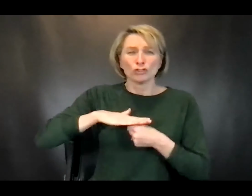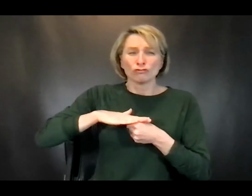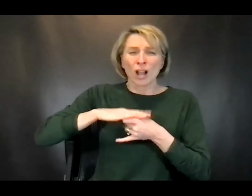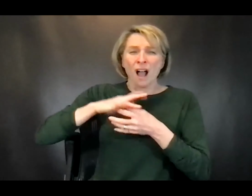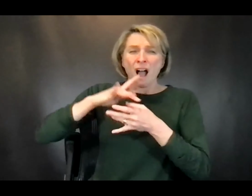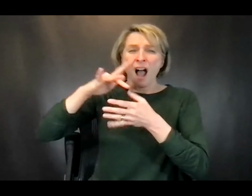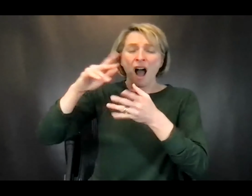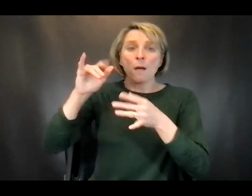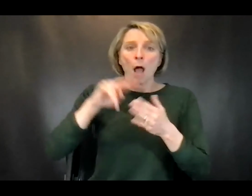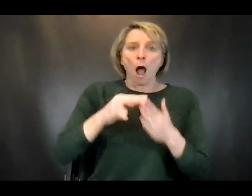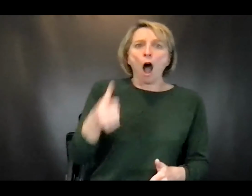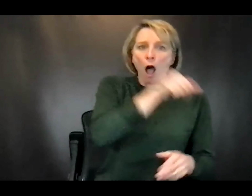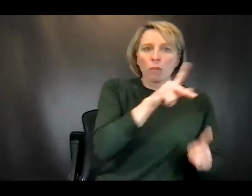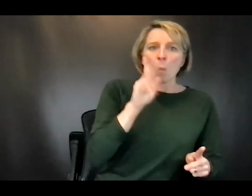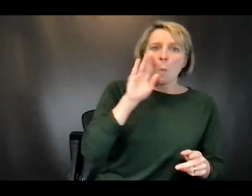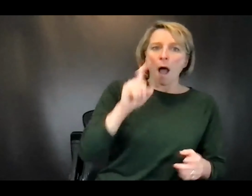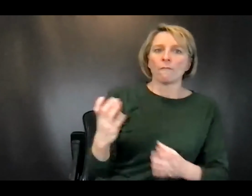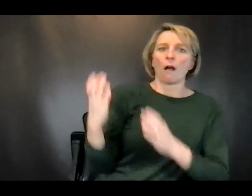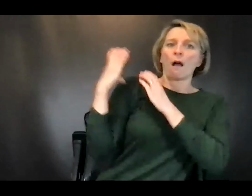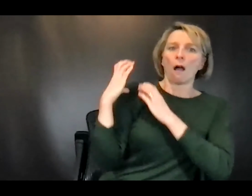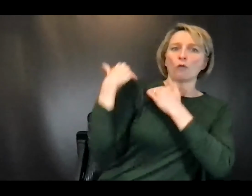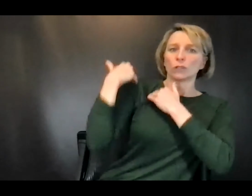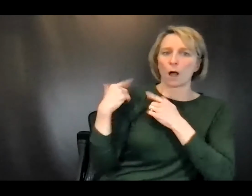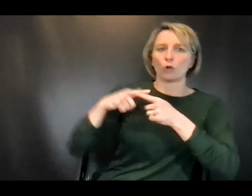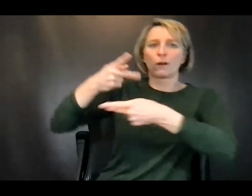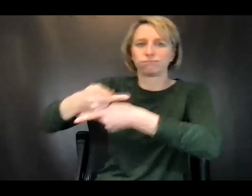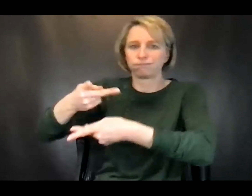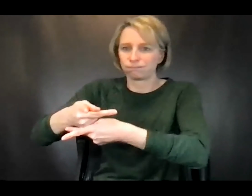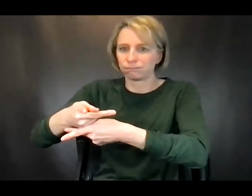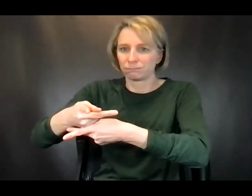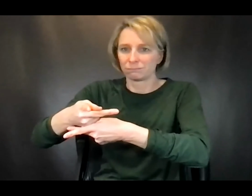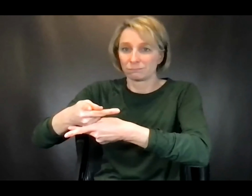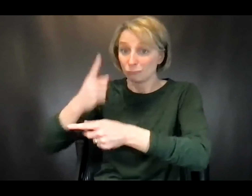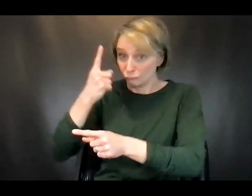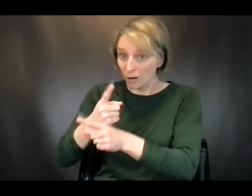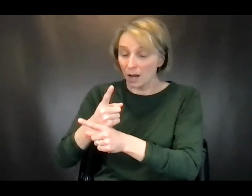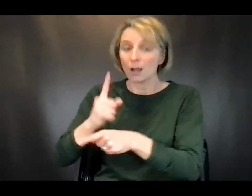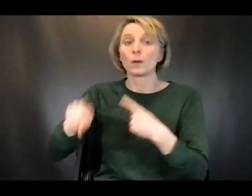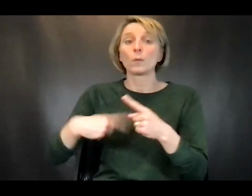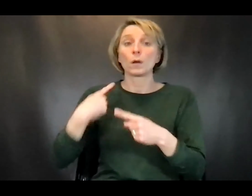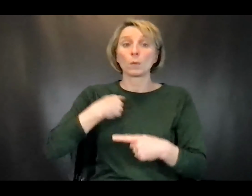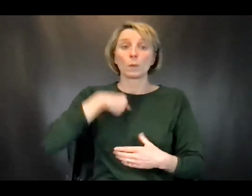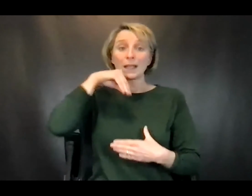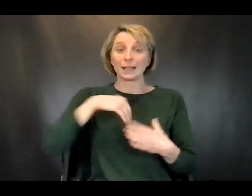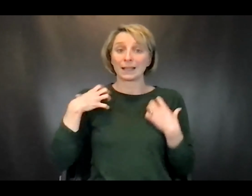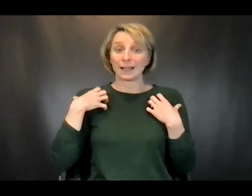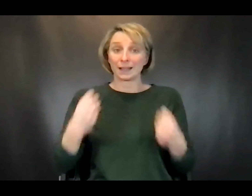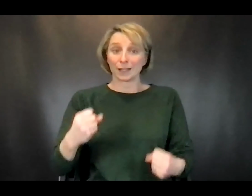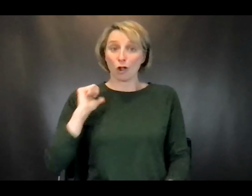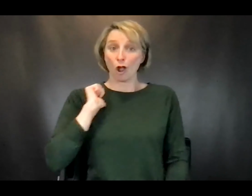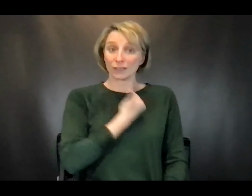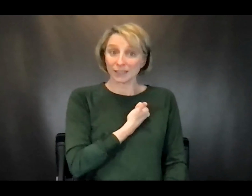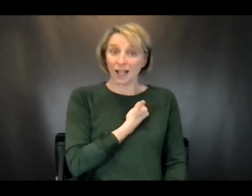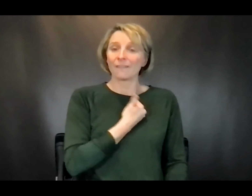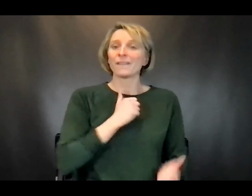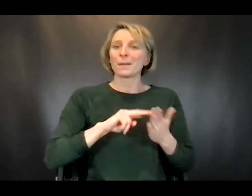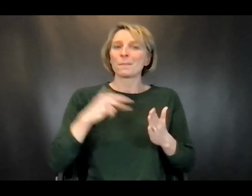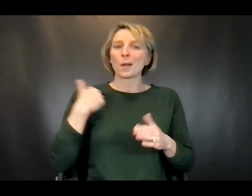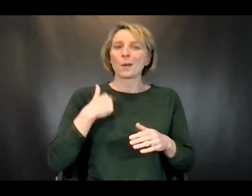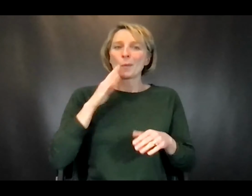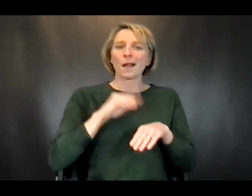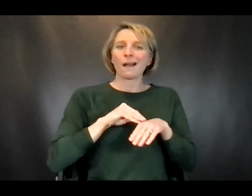When we heal ourselves, we're healing the world, right? We are not unimportant.